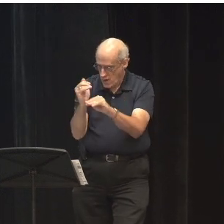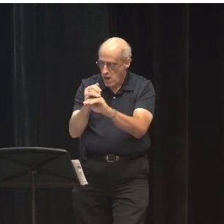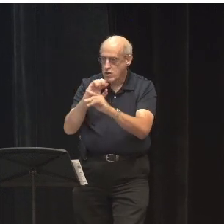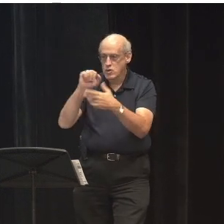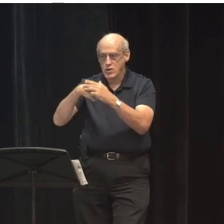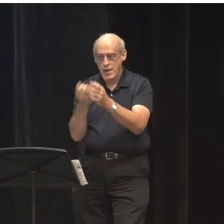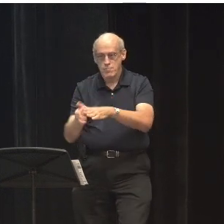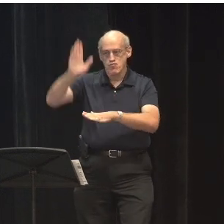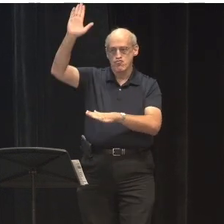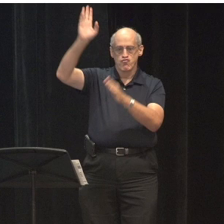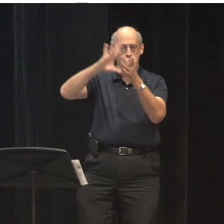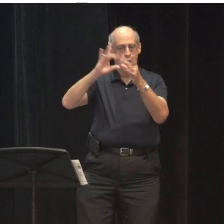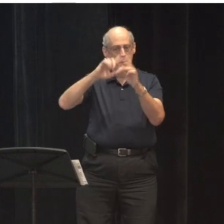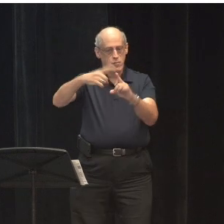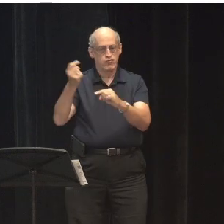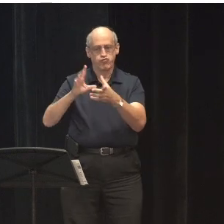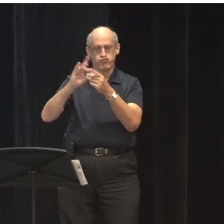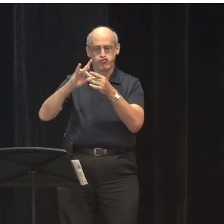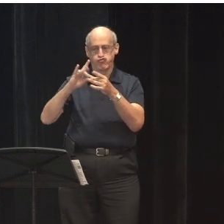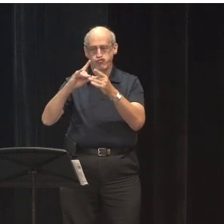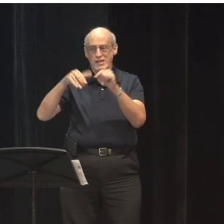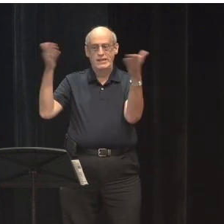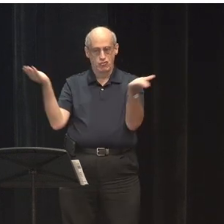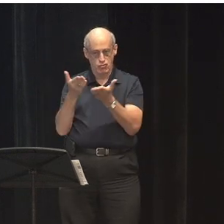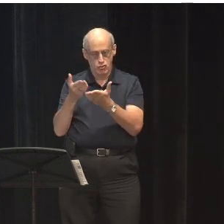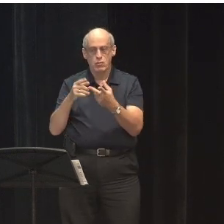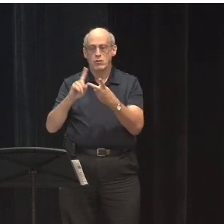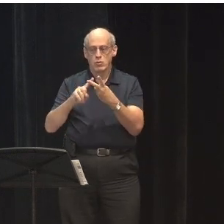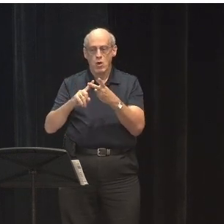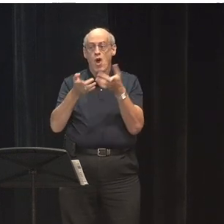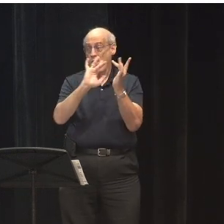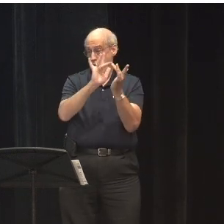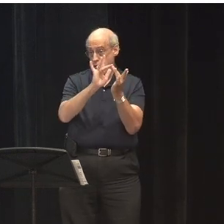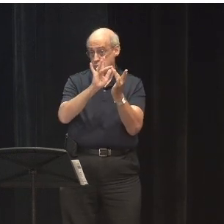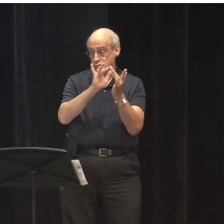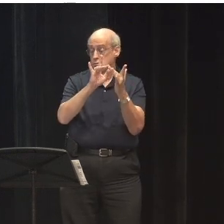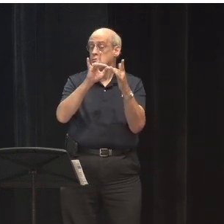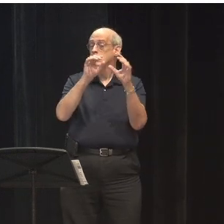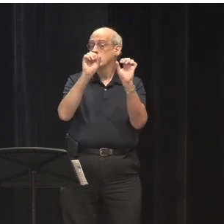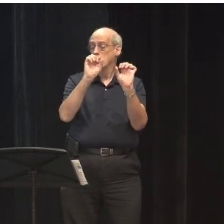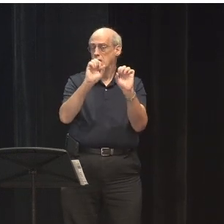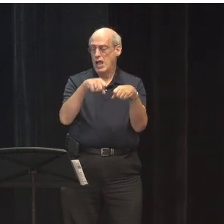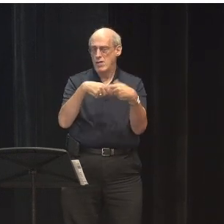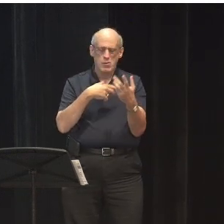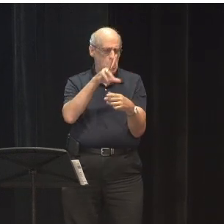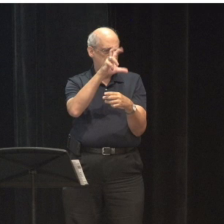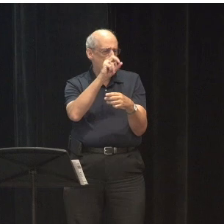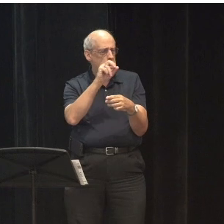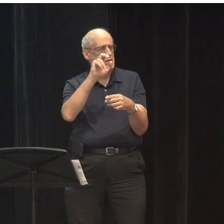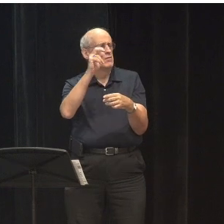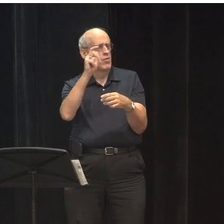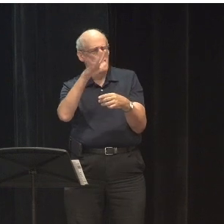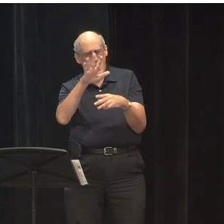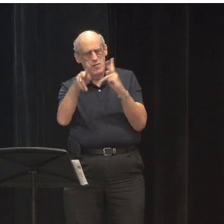make a verbal comment here in this room as well as by our friends online. We have about, 30 or 35 people who are